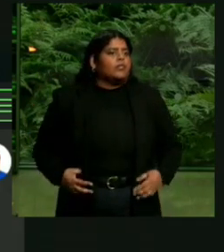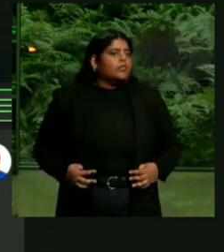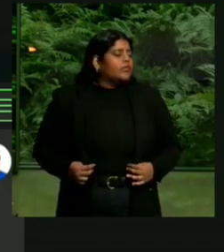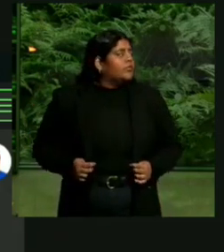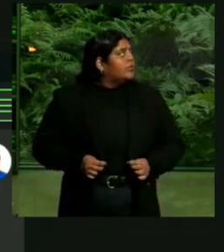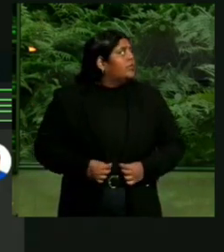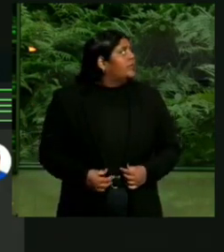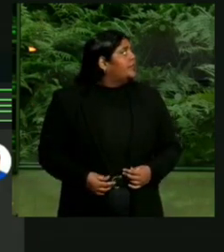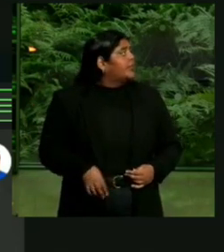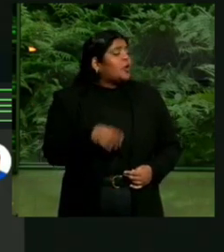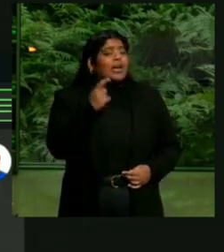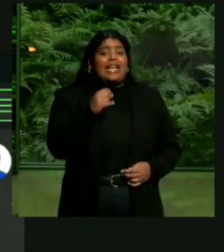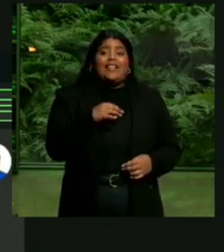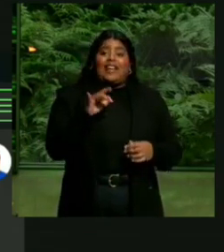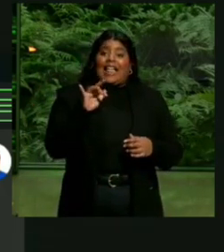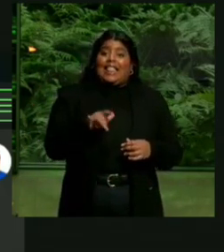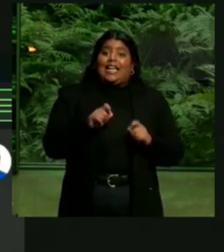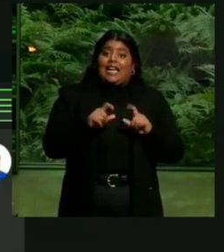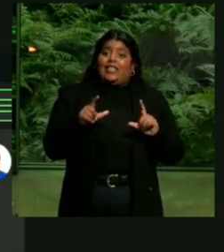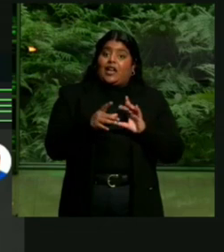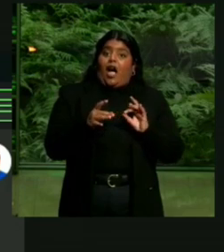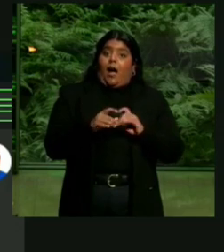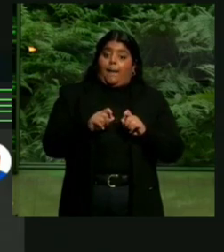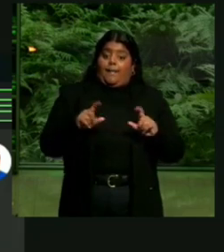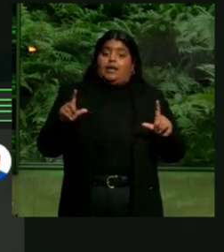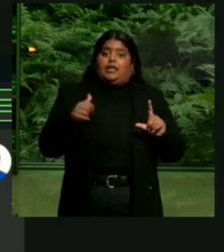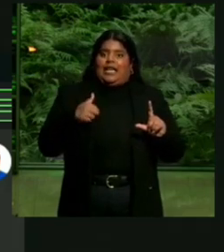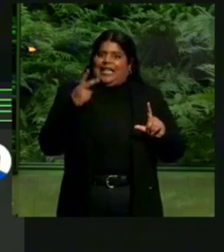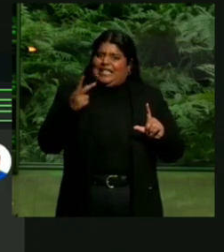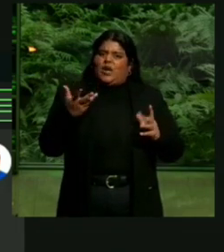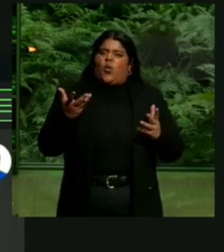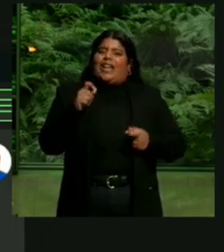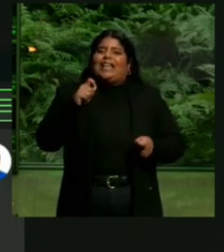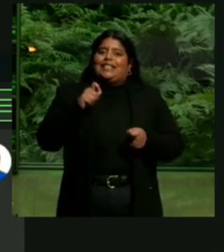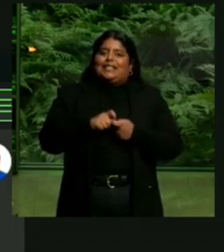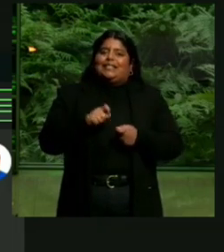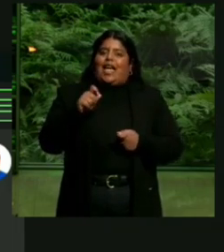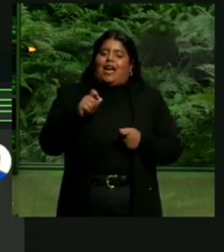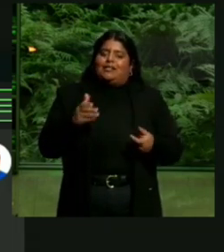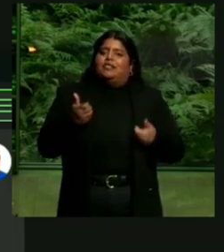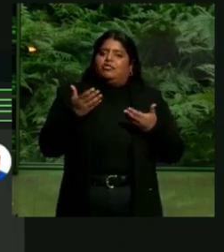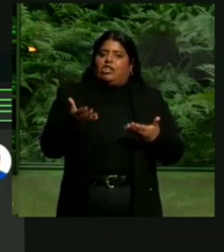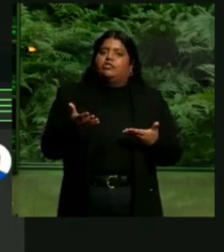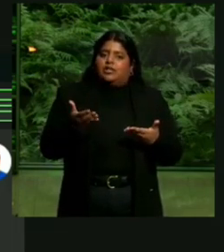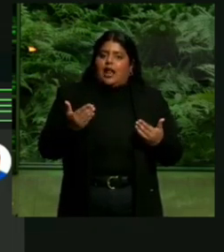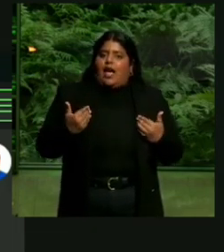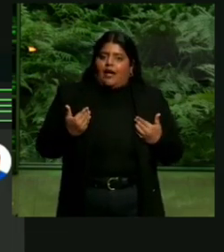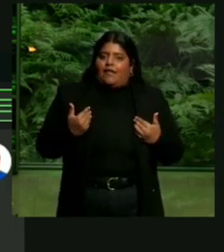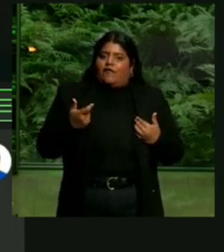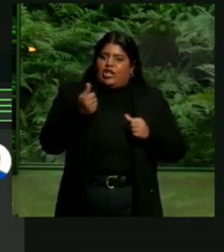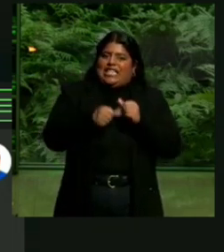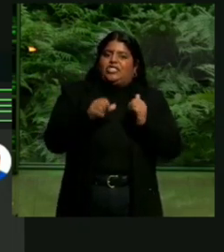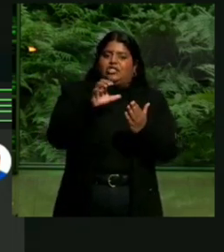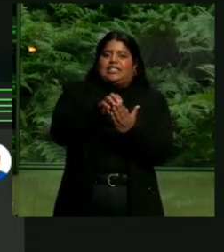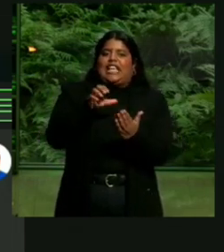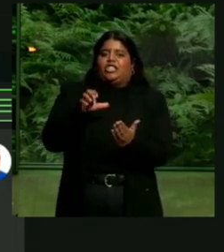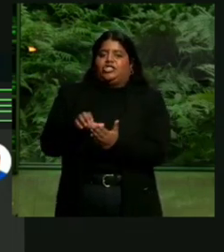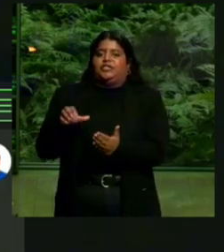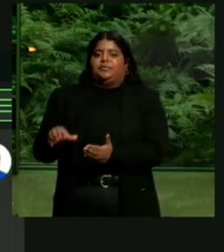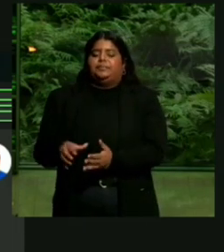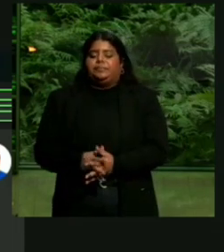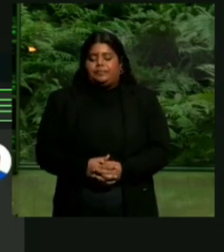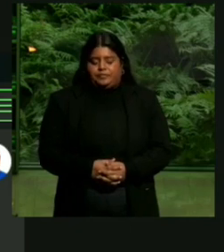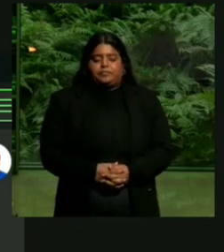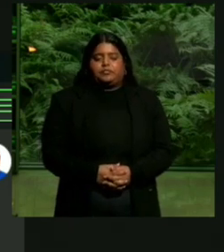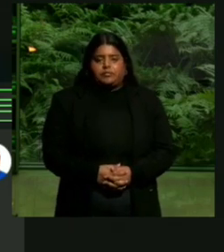And if I click on any of these comments, I can see what exact suggestion it has for me for any one section. Right,